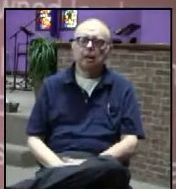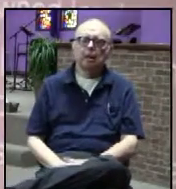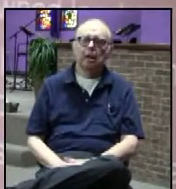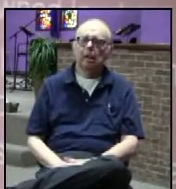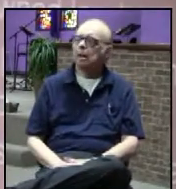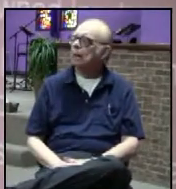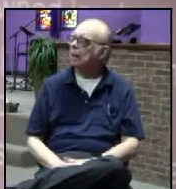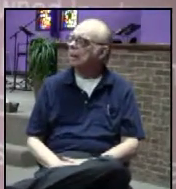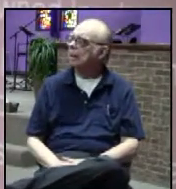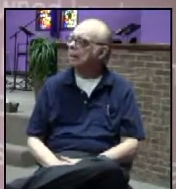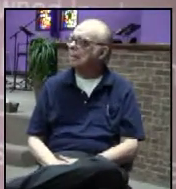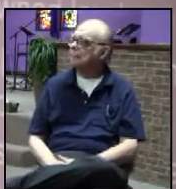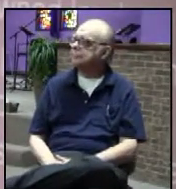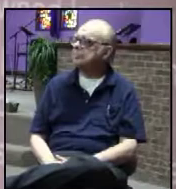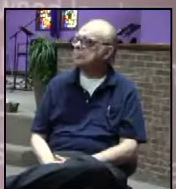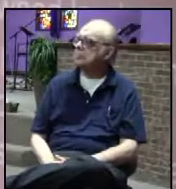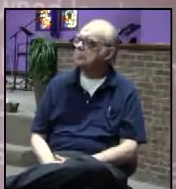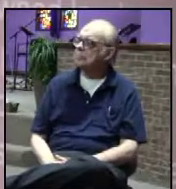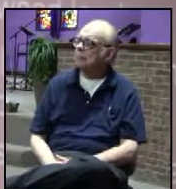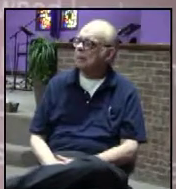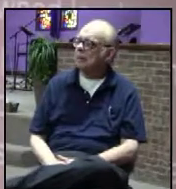Next video. No.